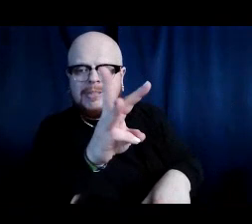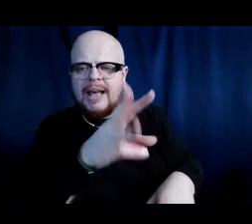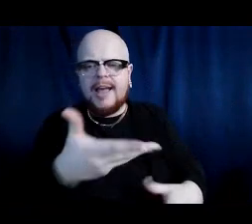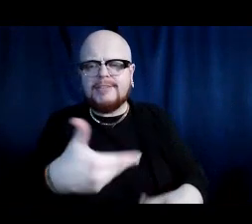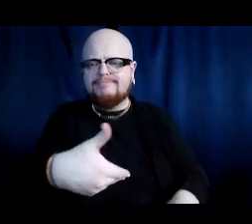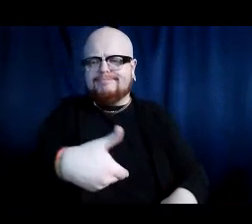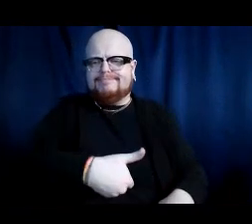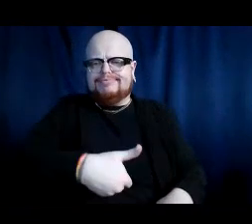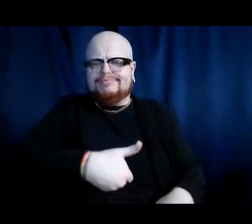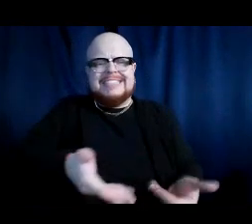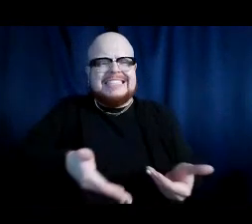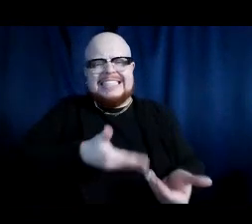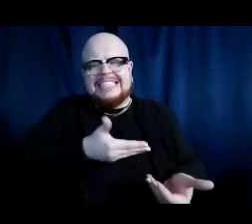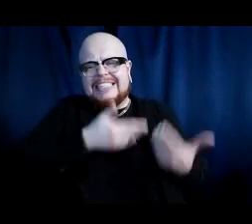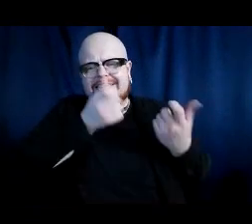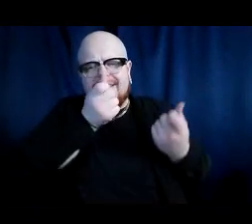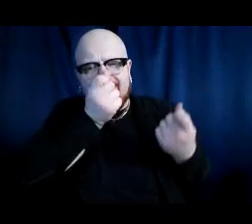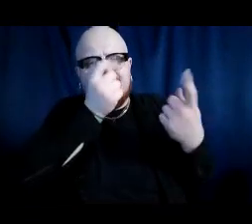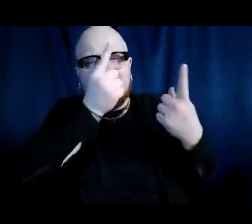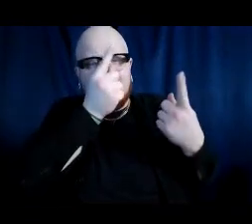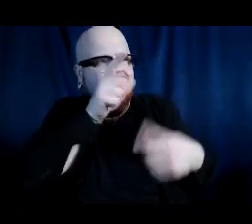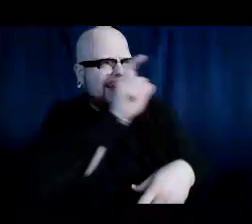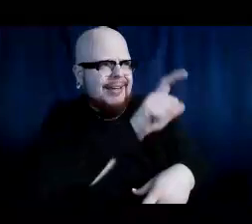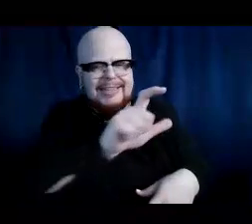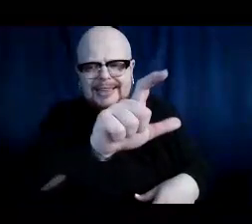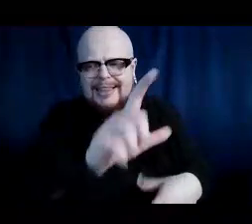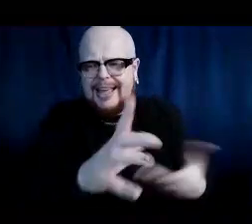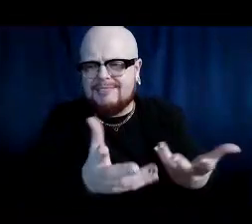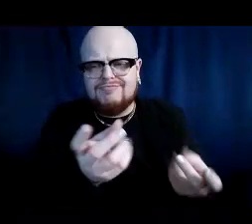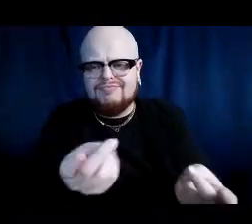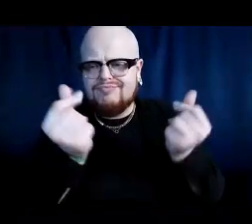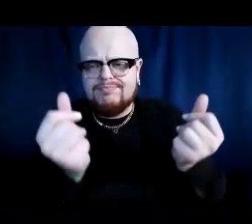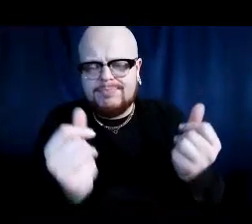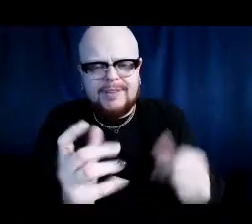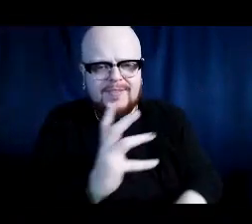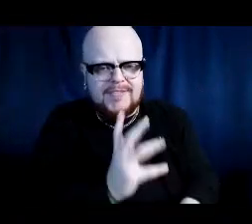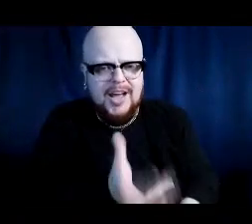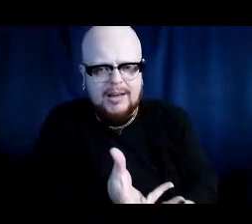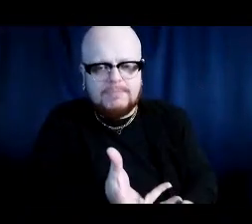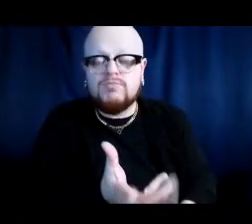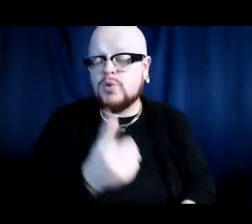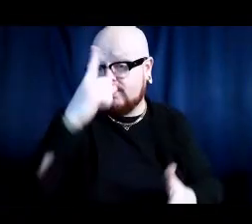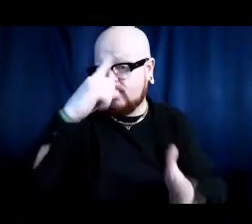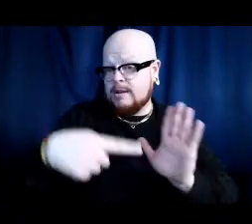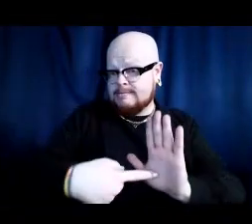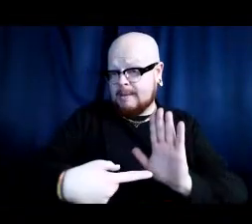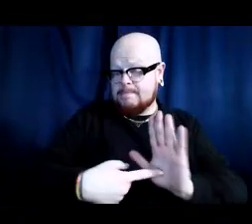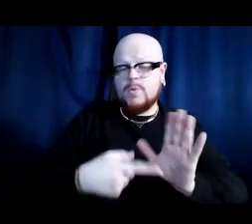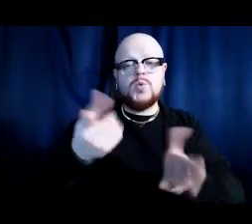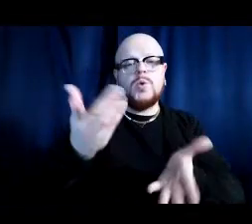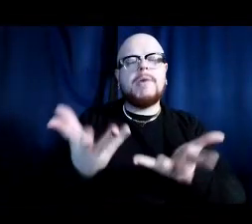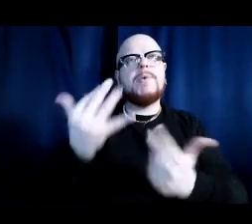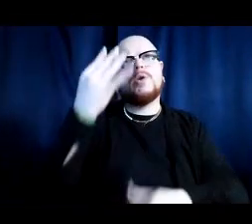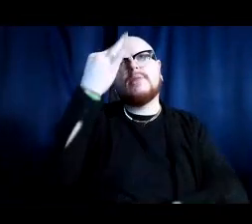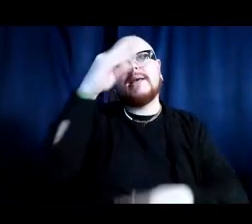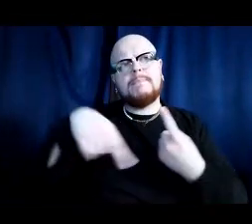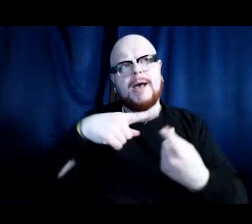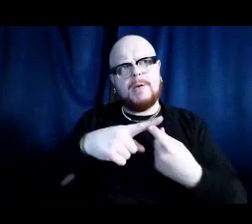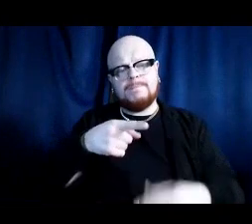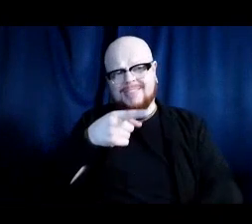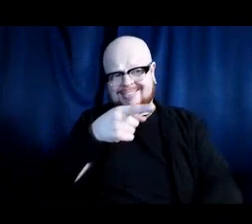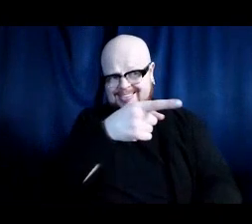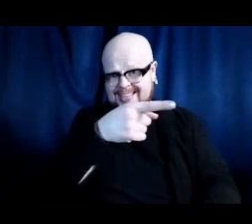digest. Example questions you may consider asking include, is the content of the site written for the 5th